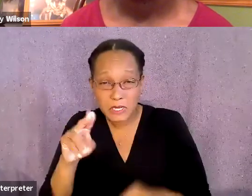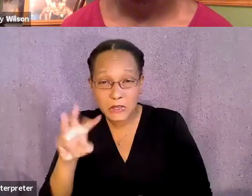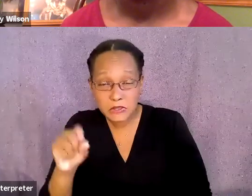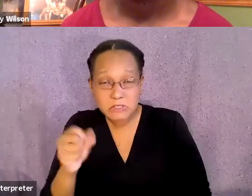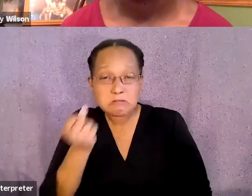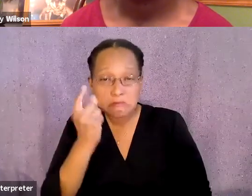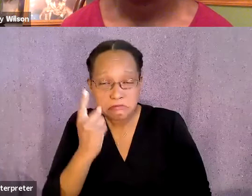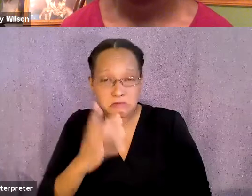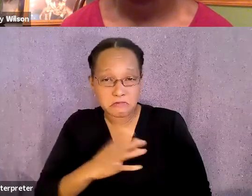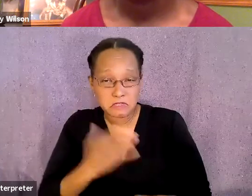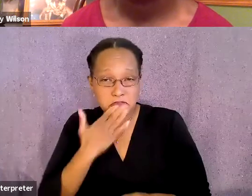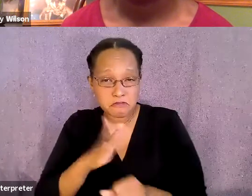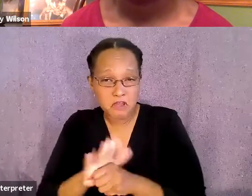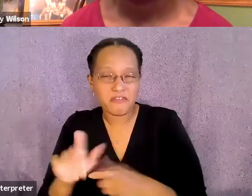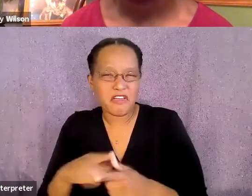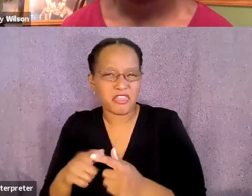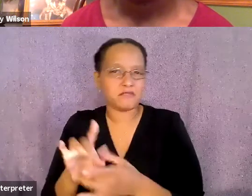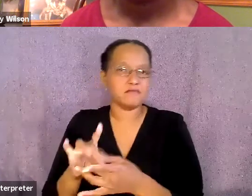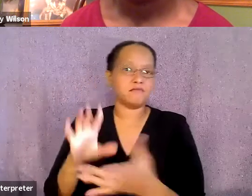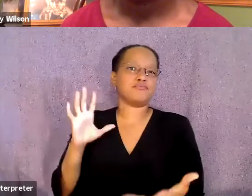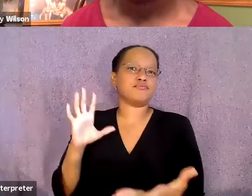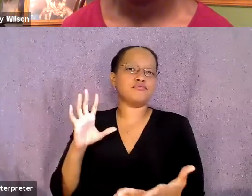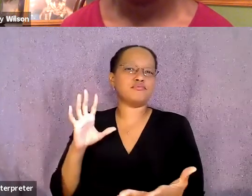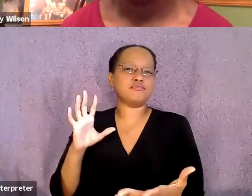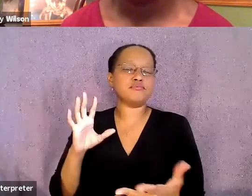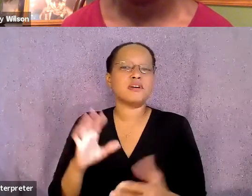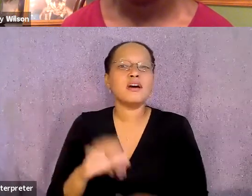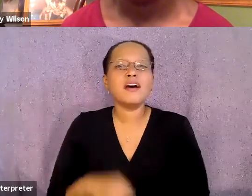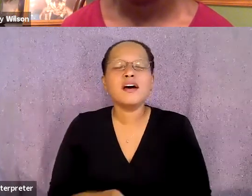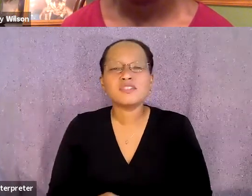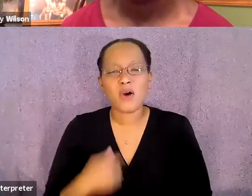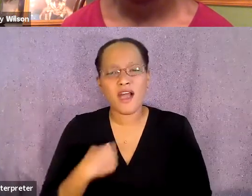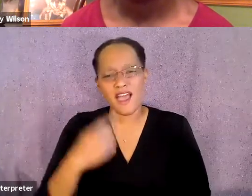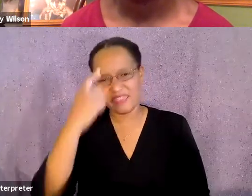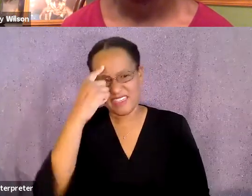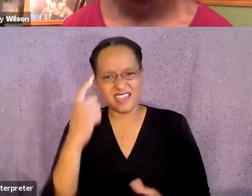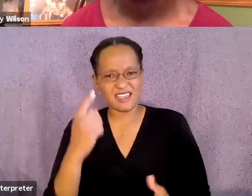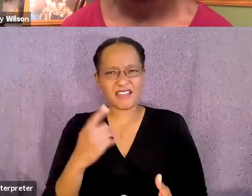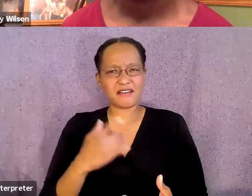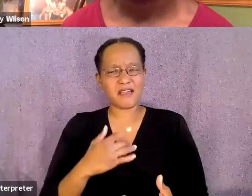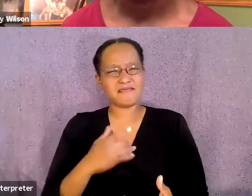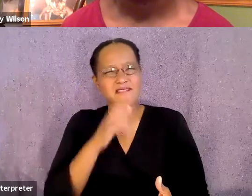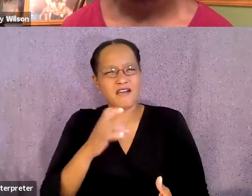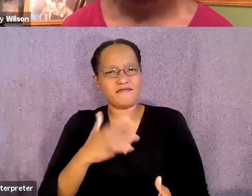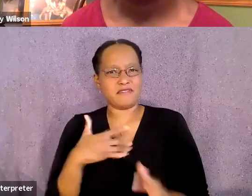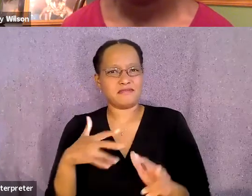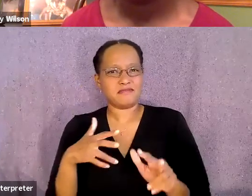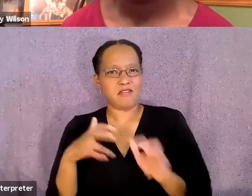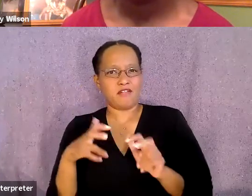from that, particularly as the world has continuous fires. I think that's something that's been very much a practice for